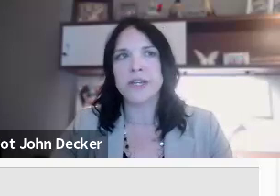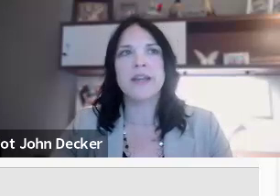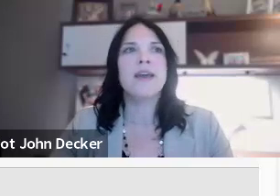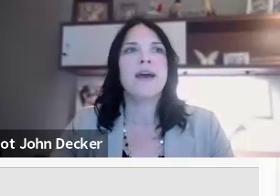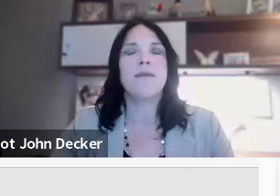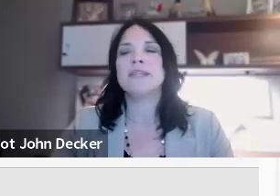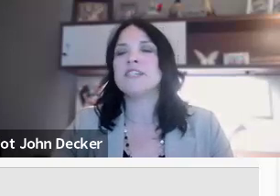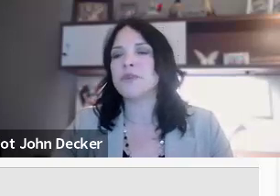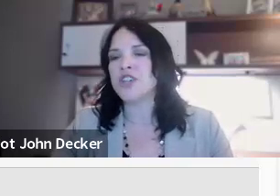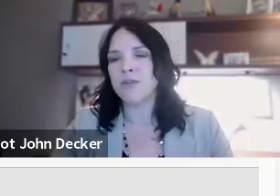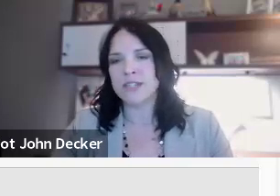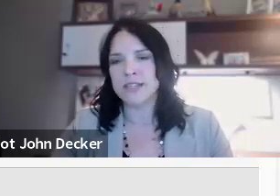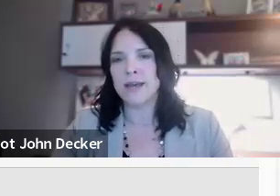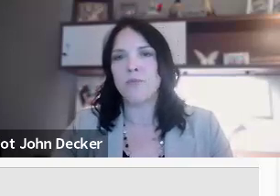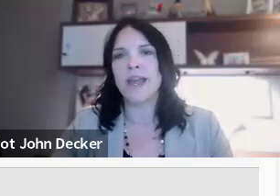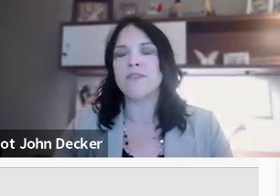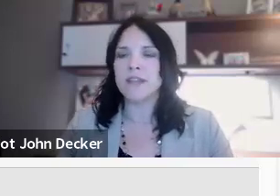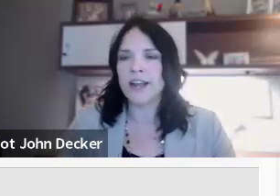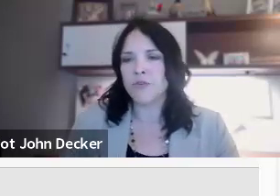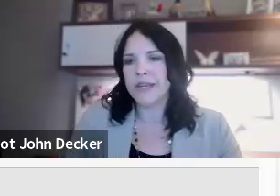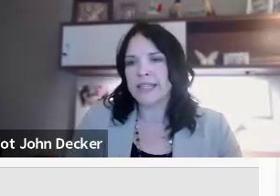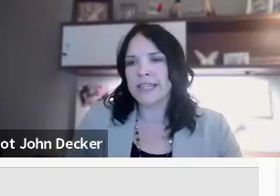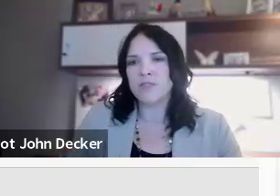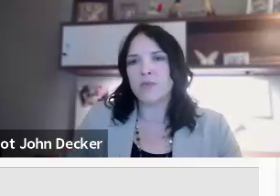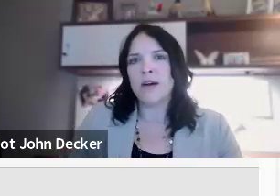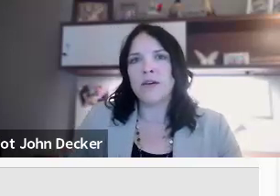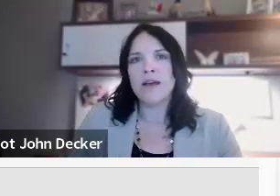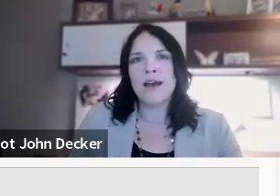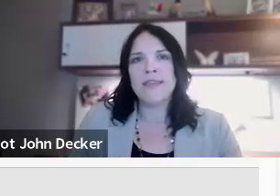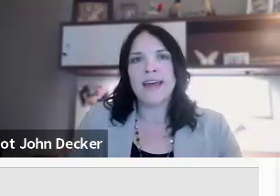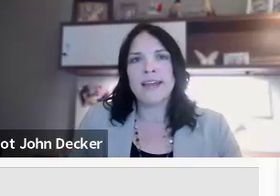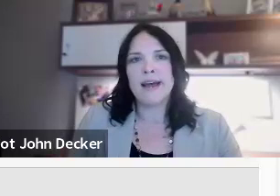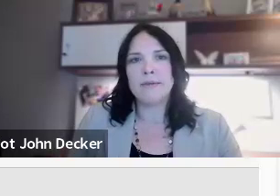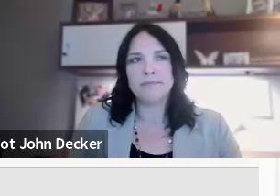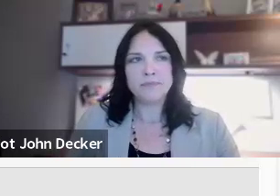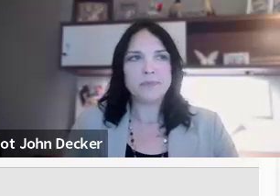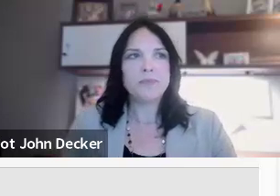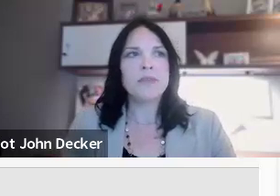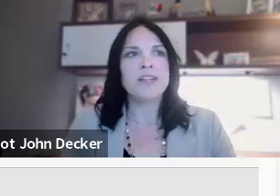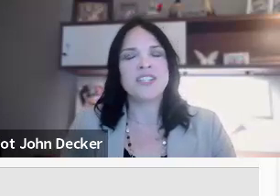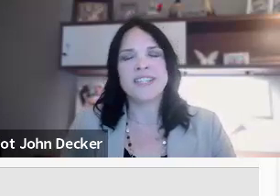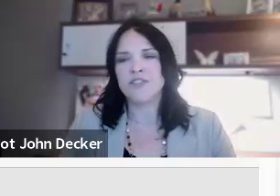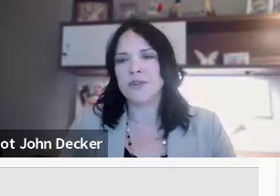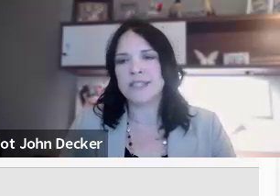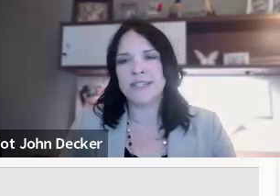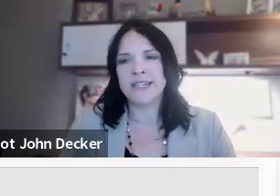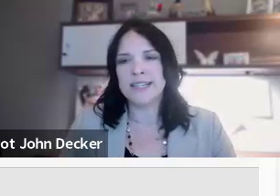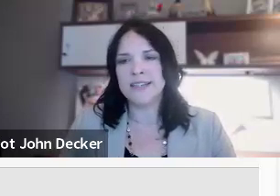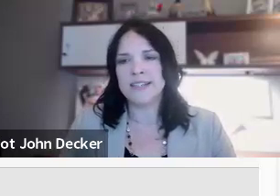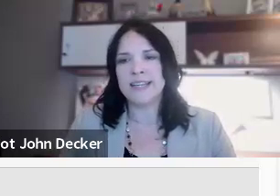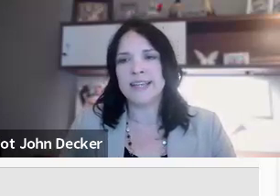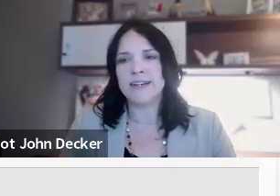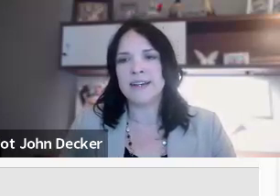provider directory. Please reach out to them. We have a flyer we can link as well that just gives you,